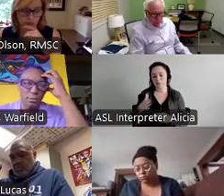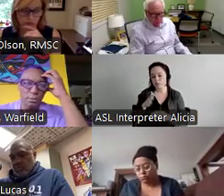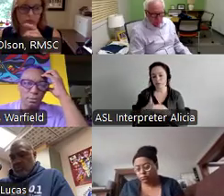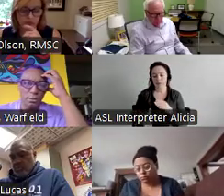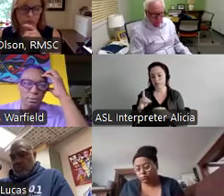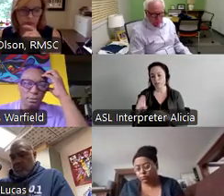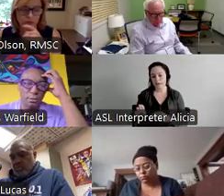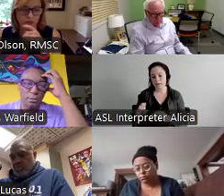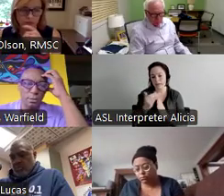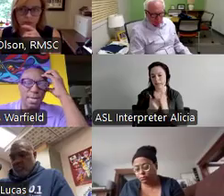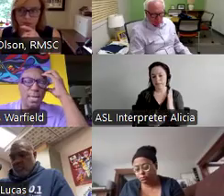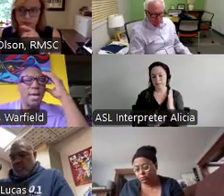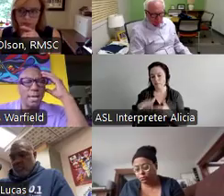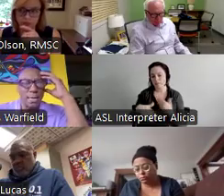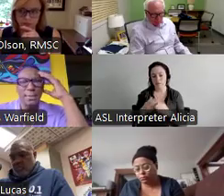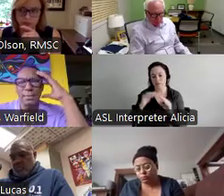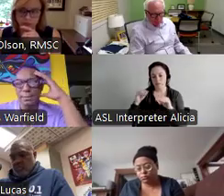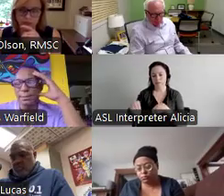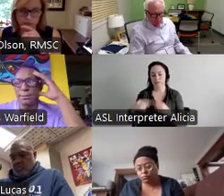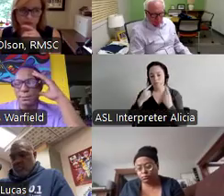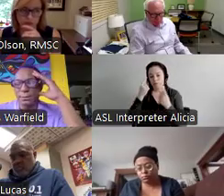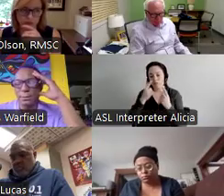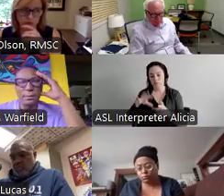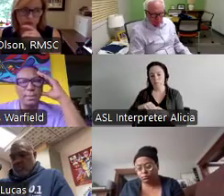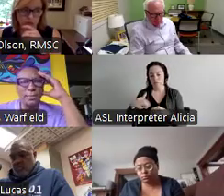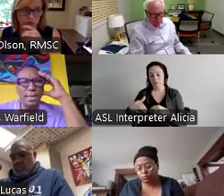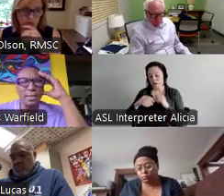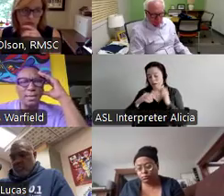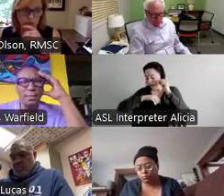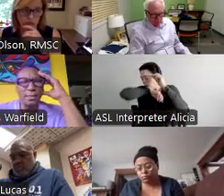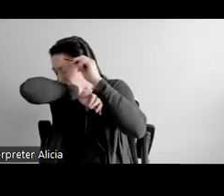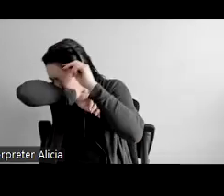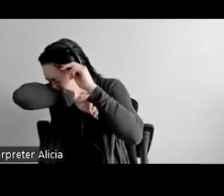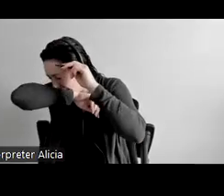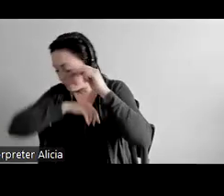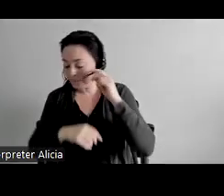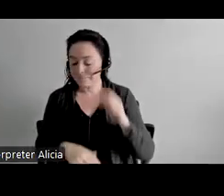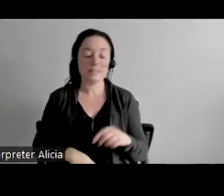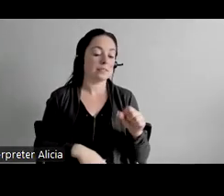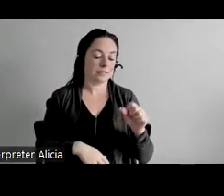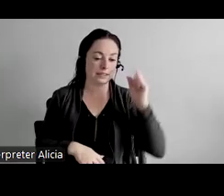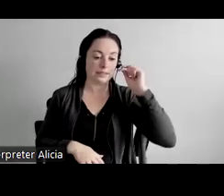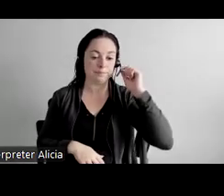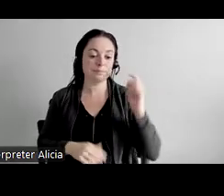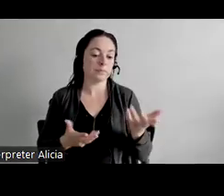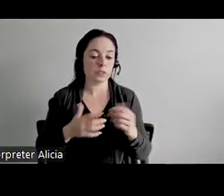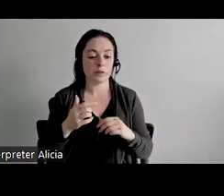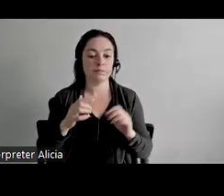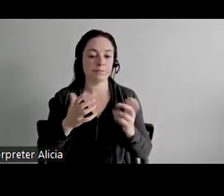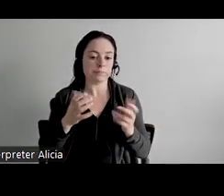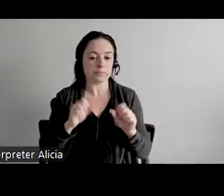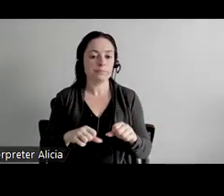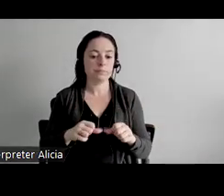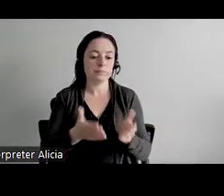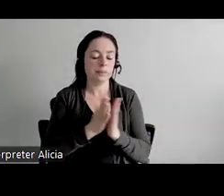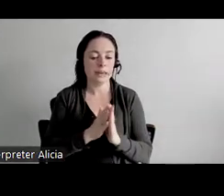database of all of the installations that are considered to be part of Art Walk that would help facilitate that conversation? Yes, I actually will ask Doug for